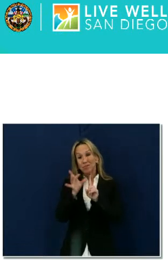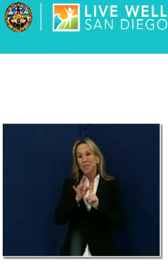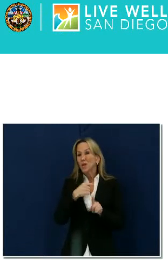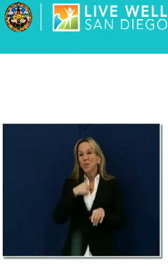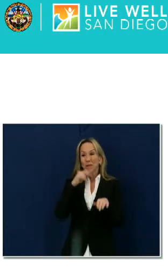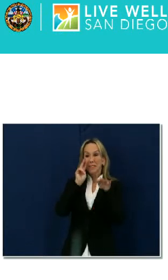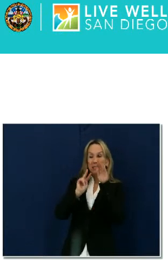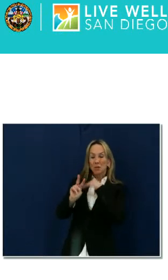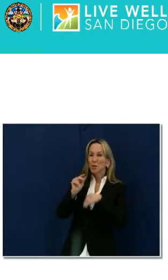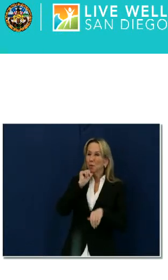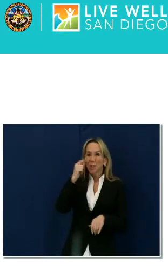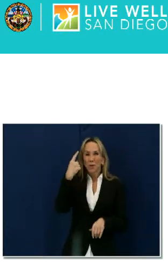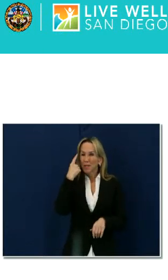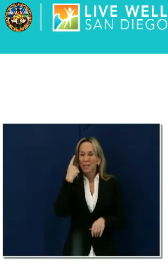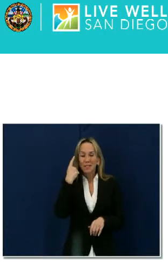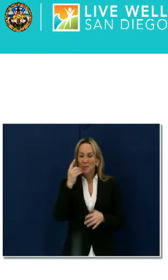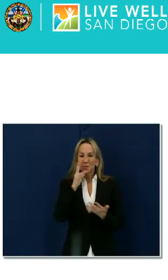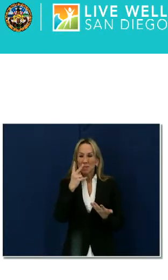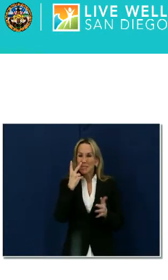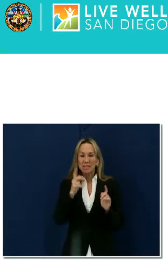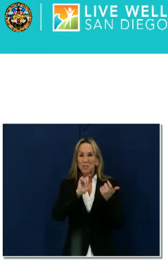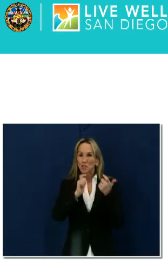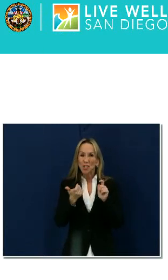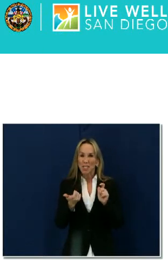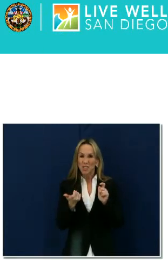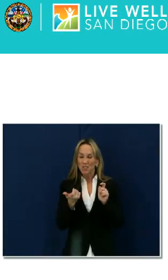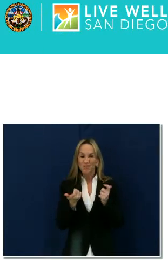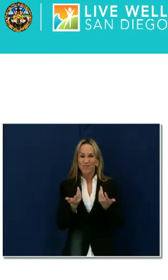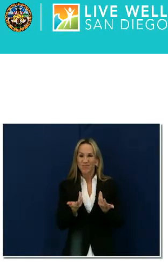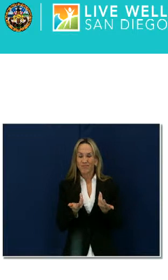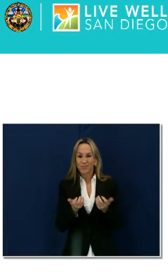anticipate that we will see much of a change